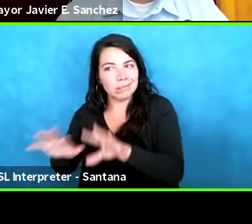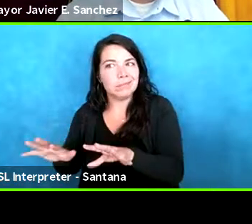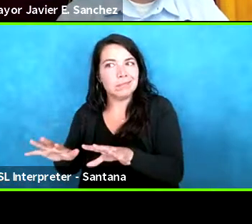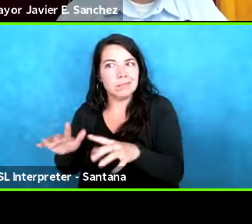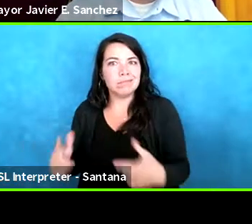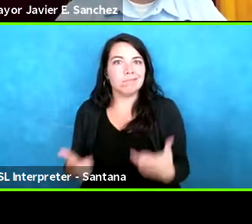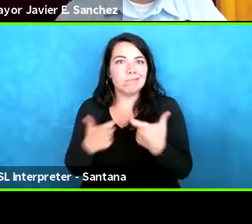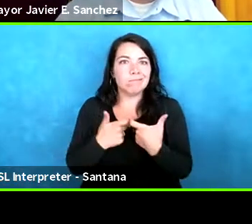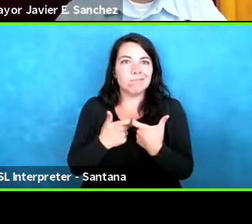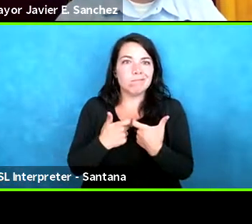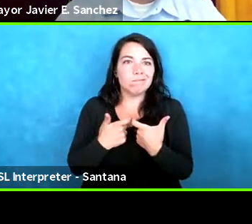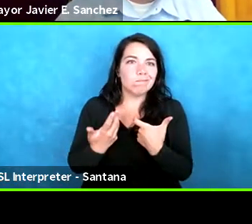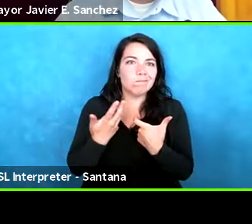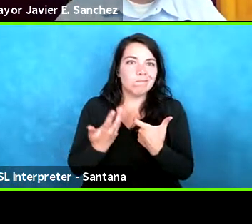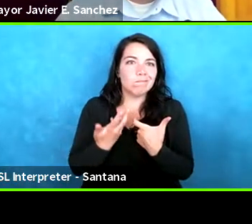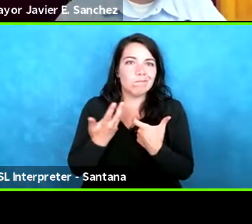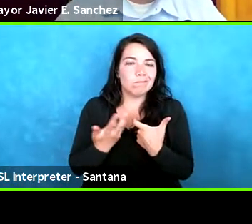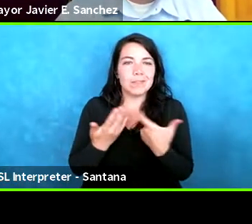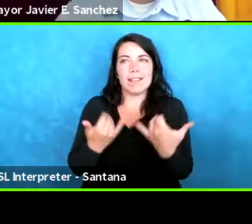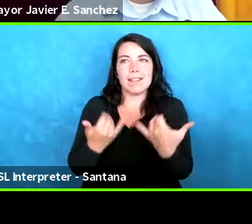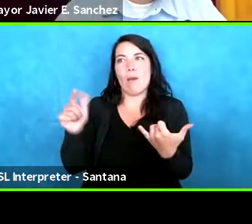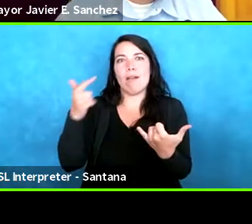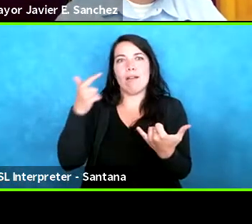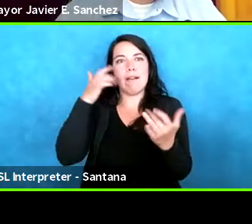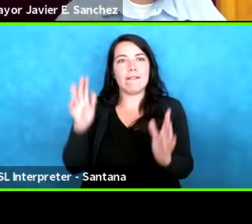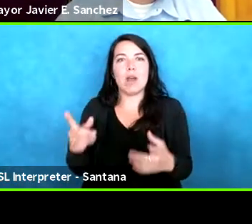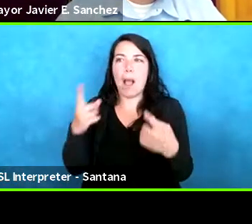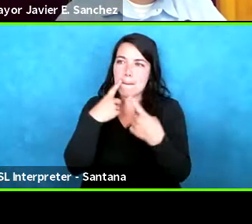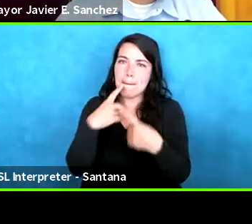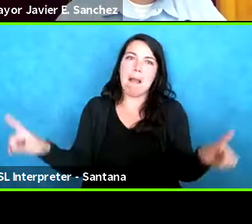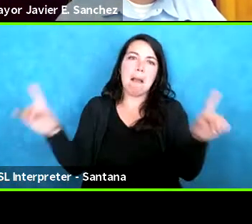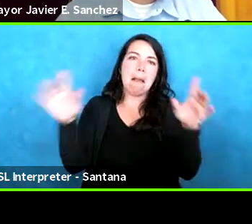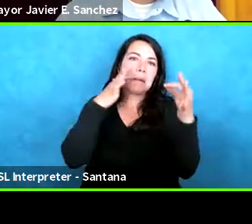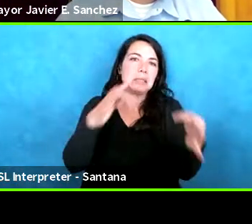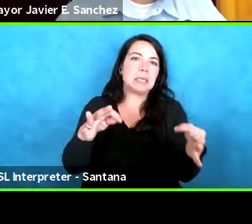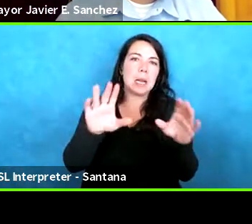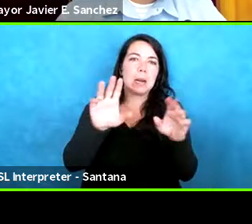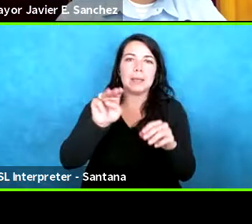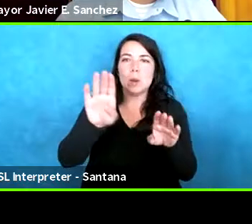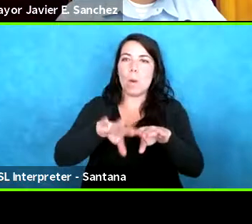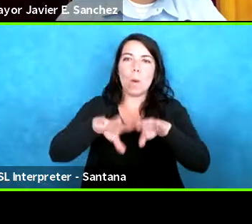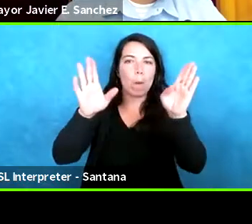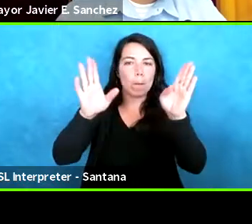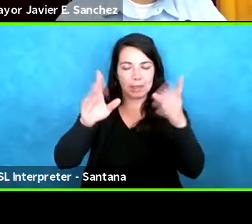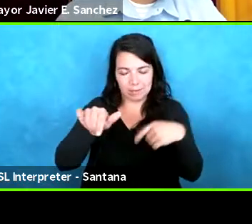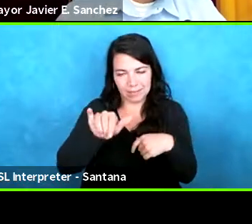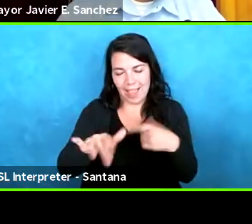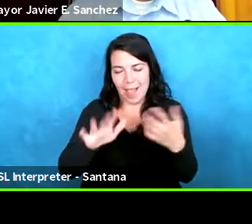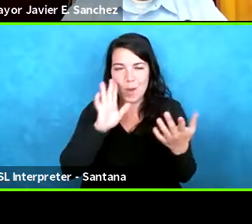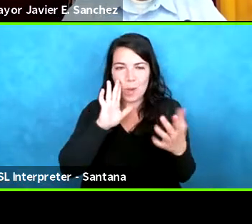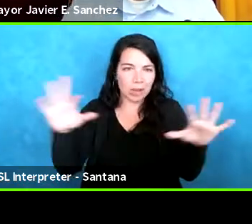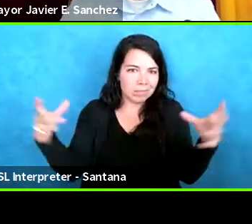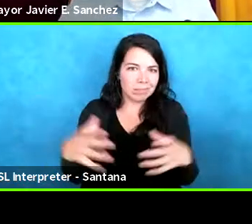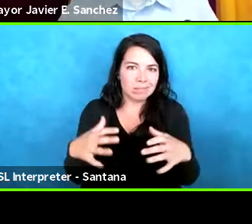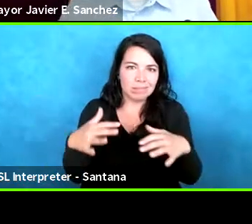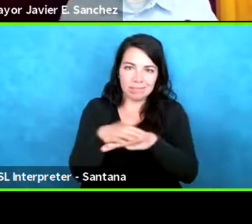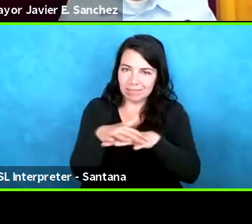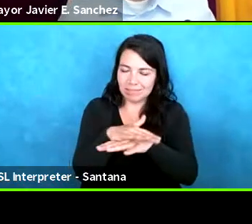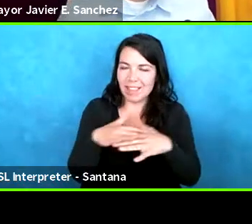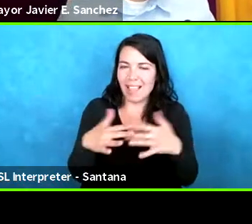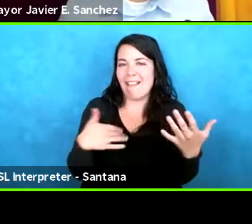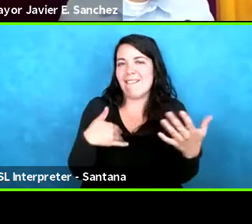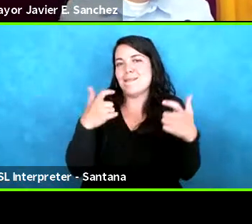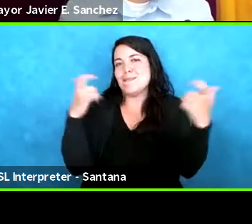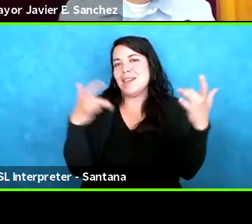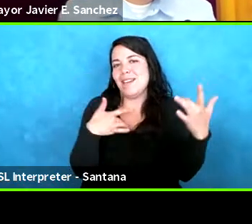it just coincides with this on a great event. So with that, if there's any other further questions on that, I